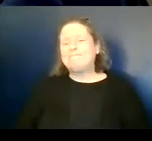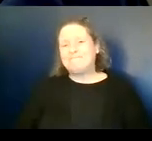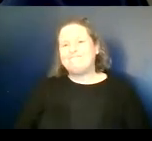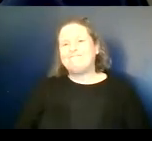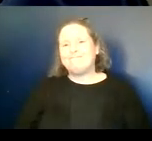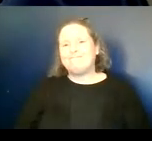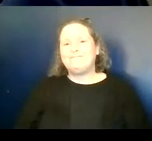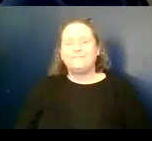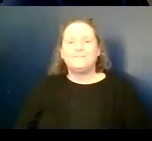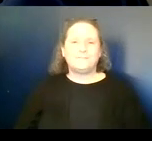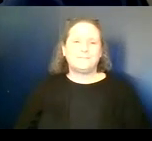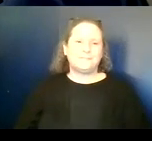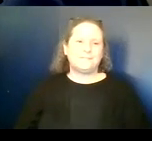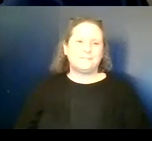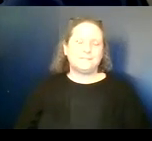Okay.